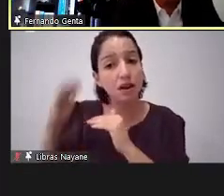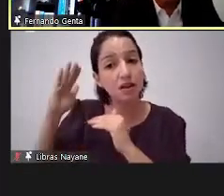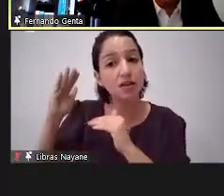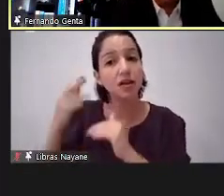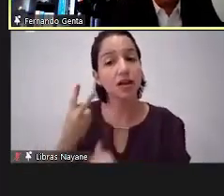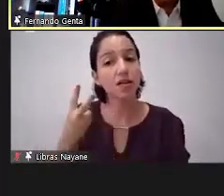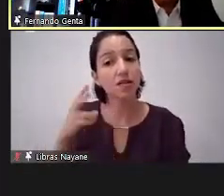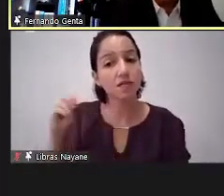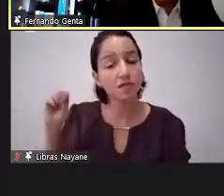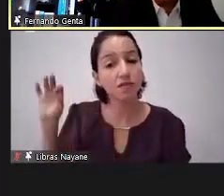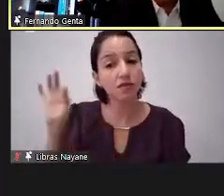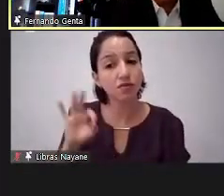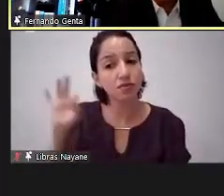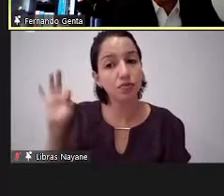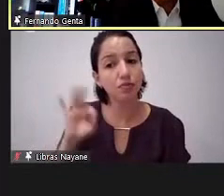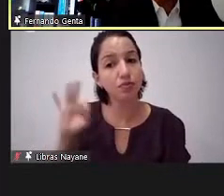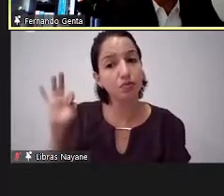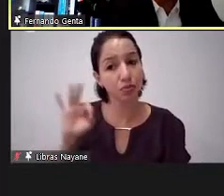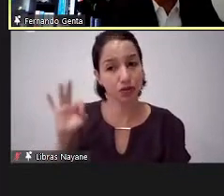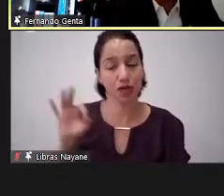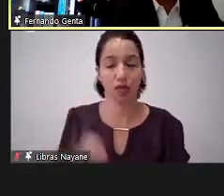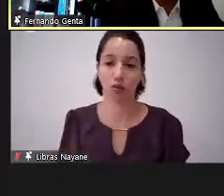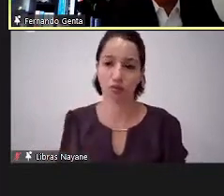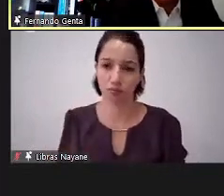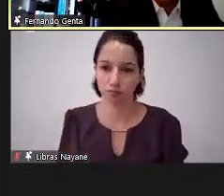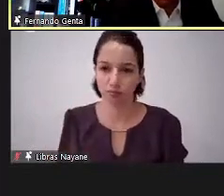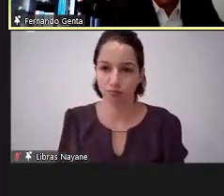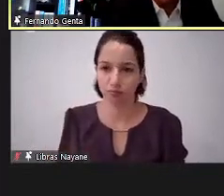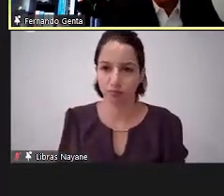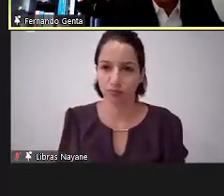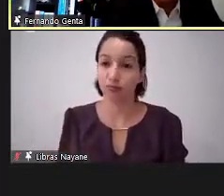of 20% in terms of the